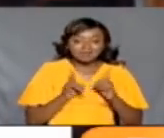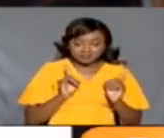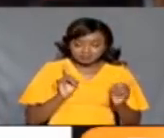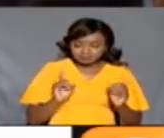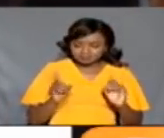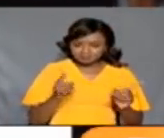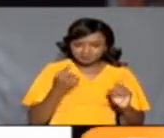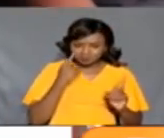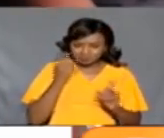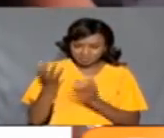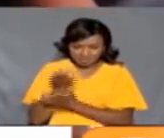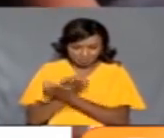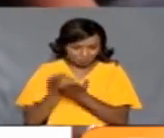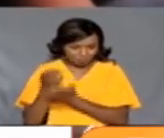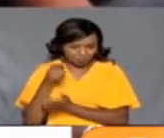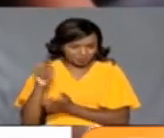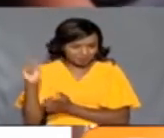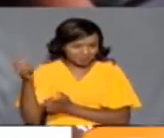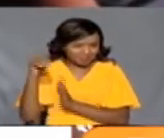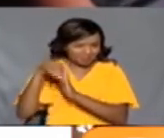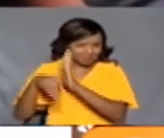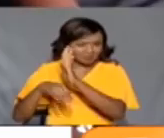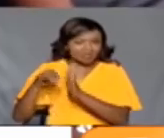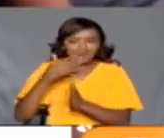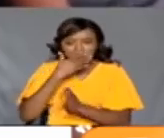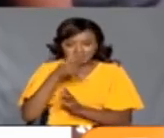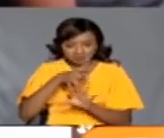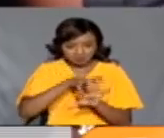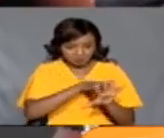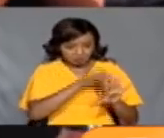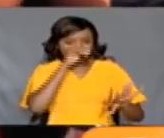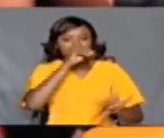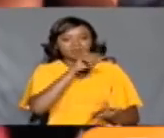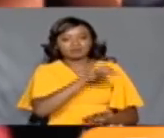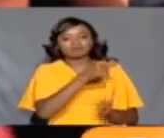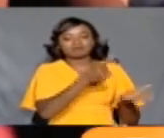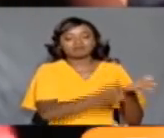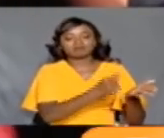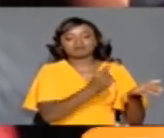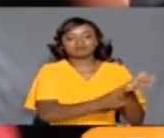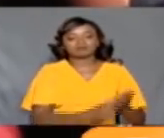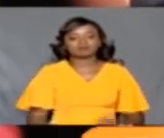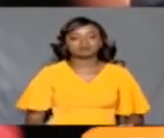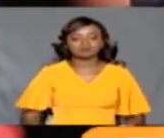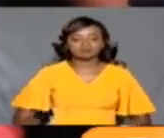still have a lot to learn from the neighbors. Dennis Otieno, Citizen TV.